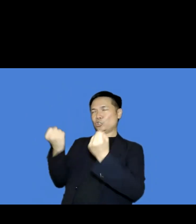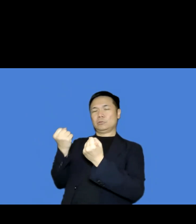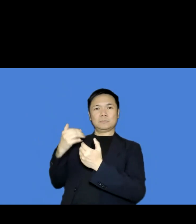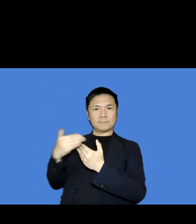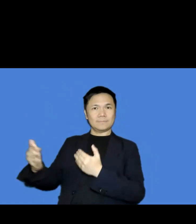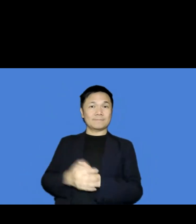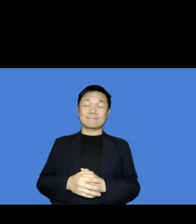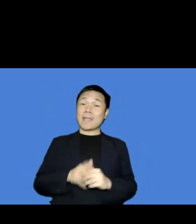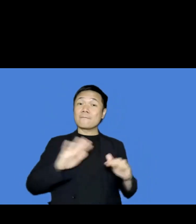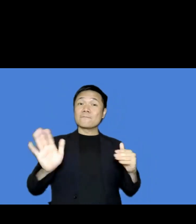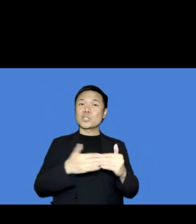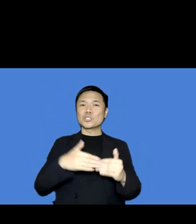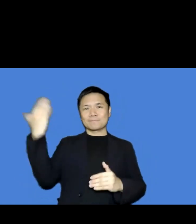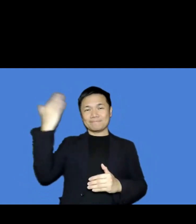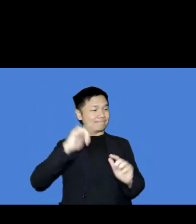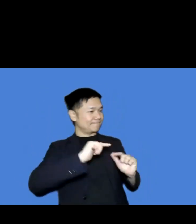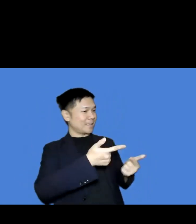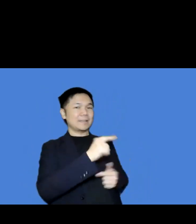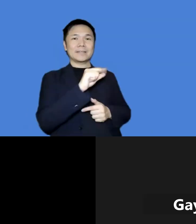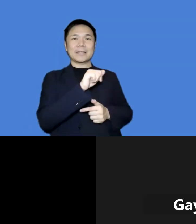Back to you, Gayatri.